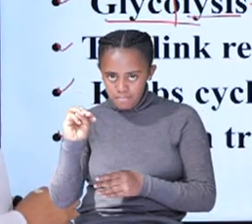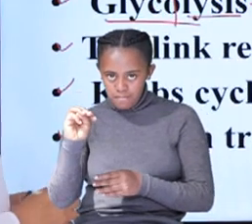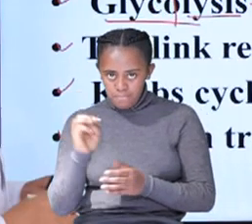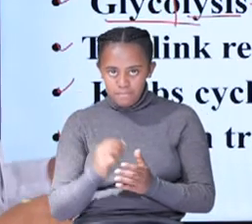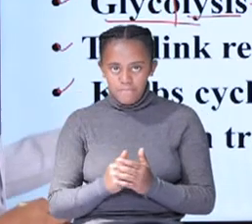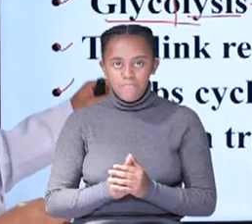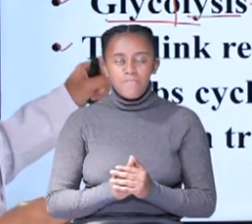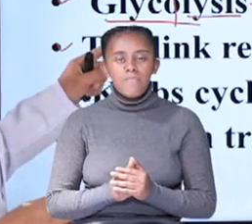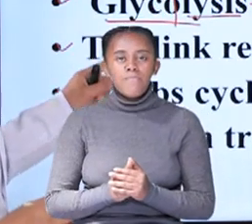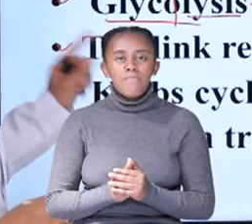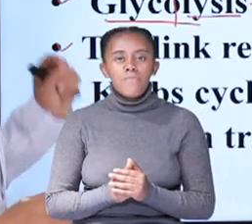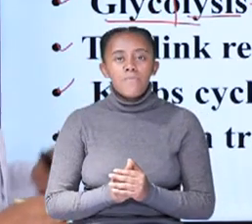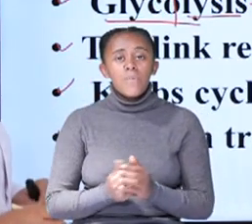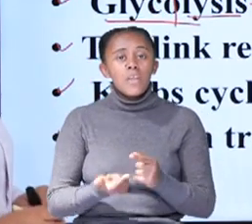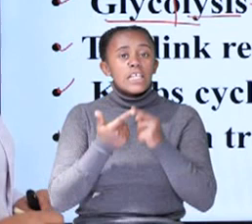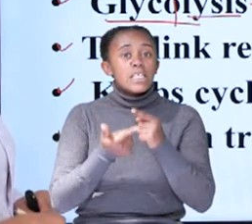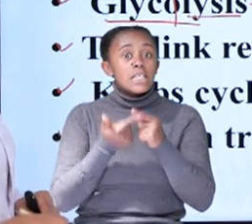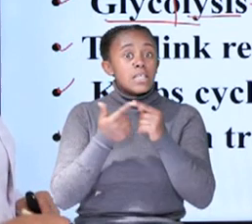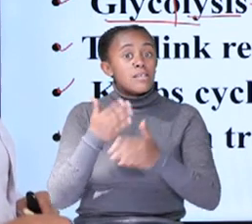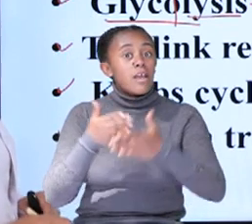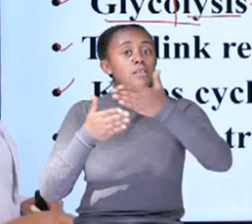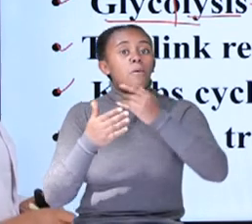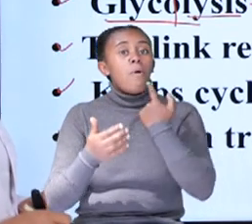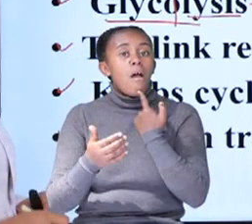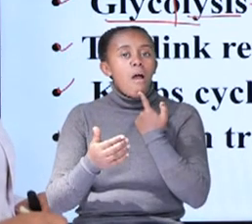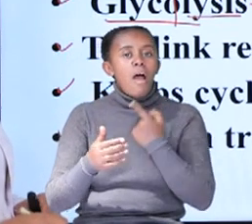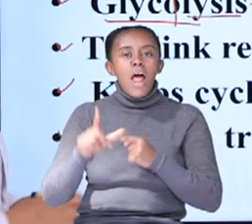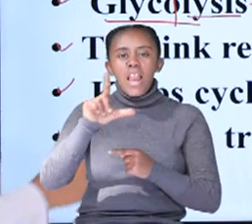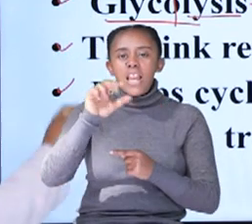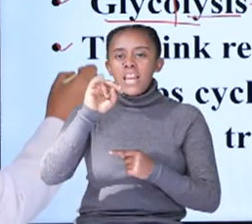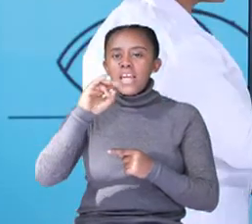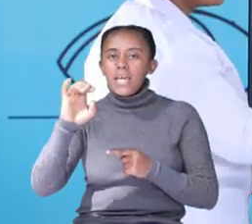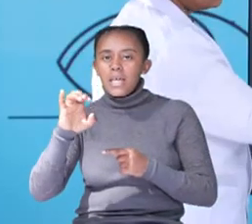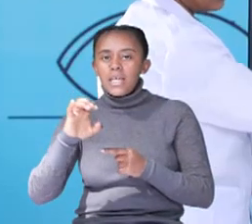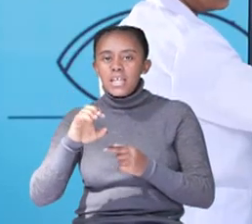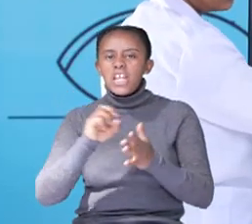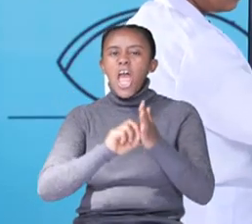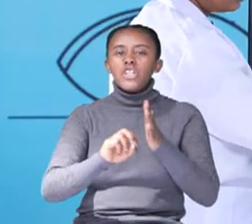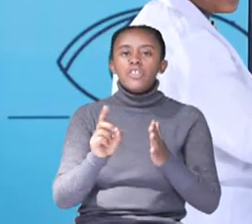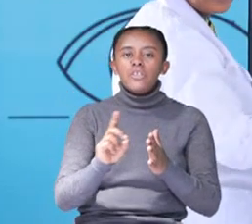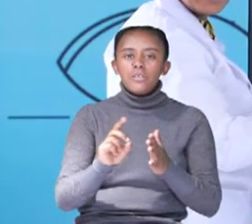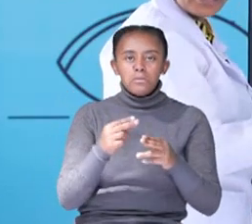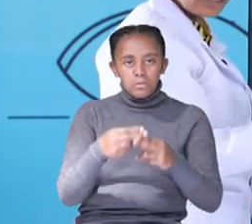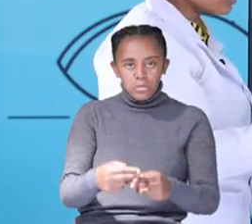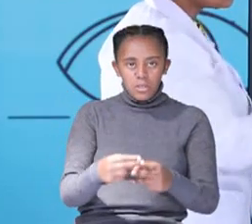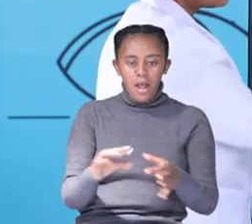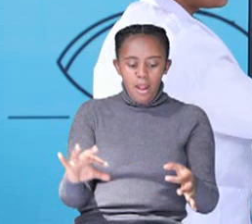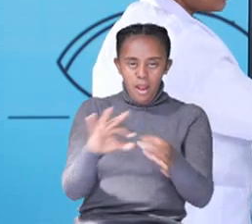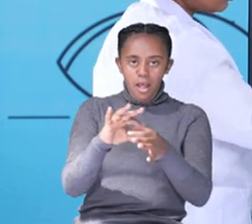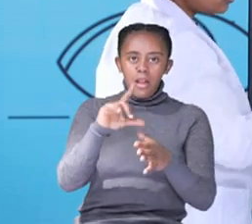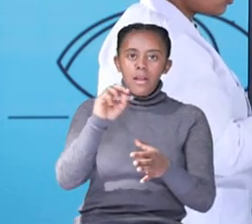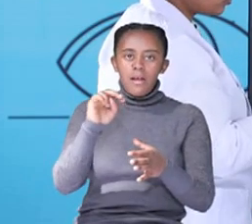cytoplasm. The second stage is link reaction. Link reaction, as its name indicates, it